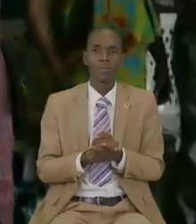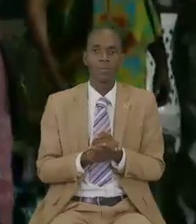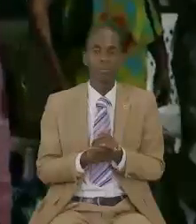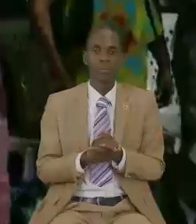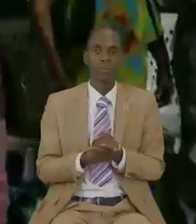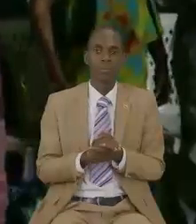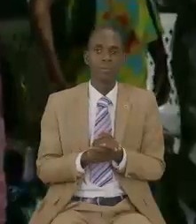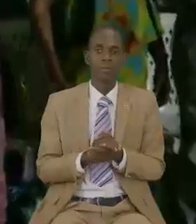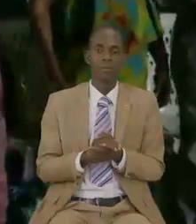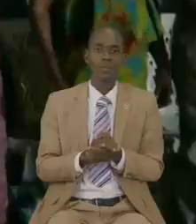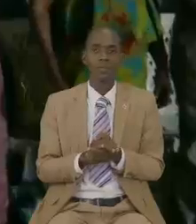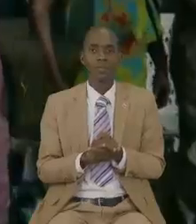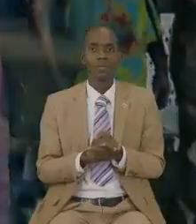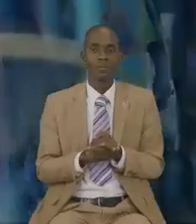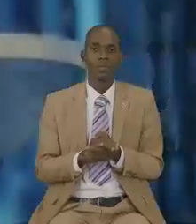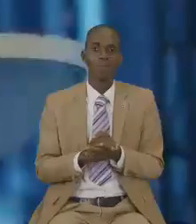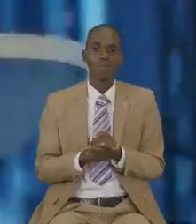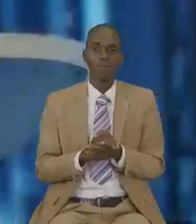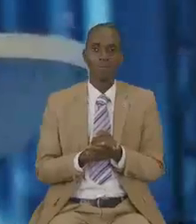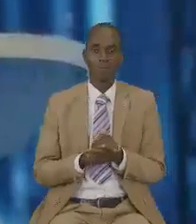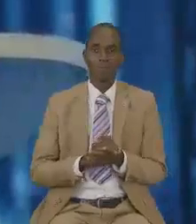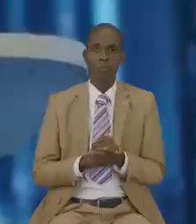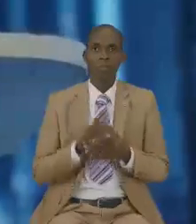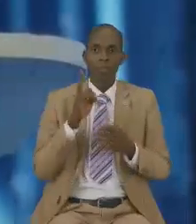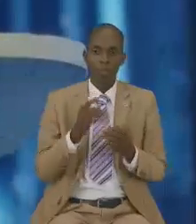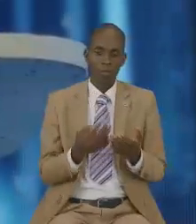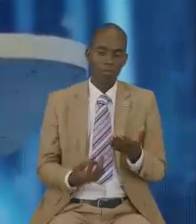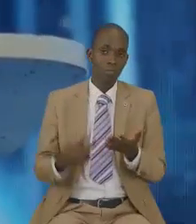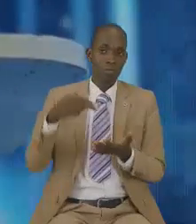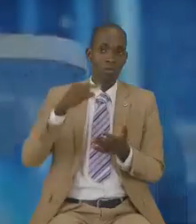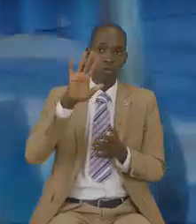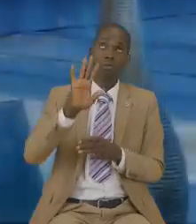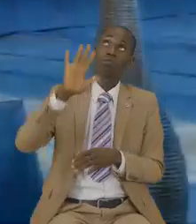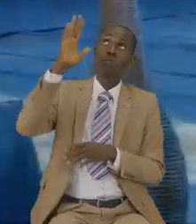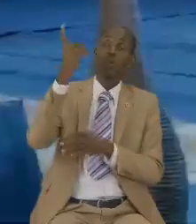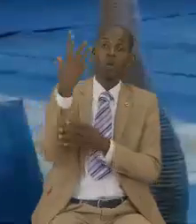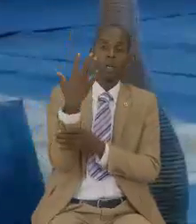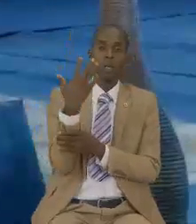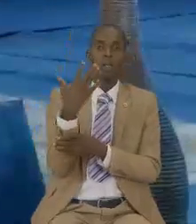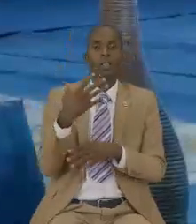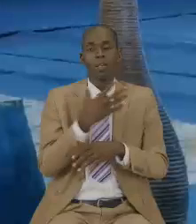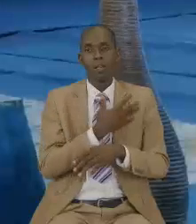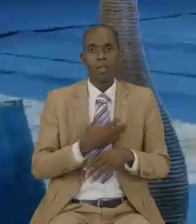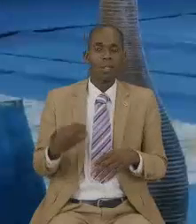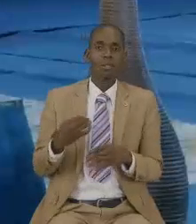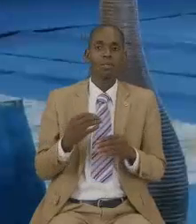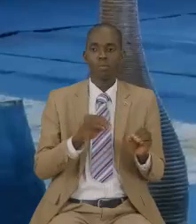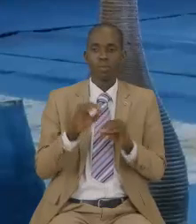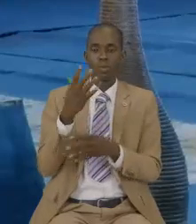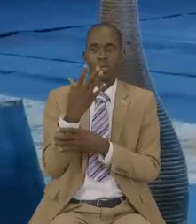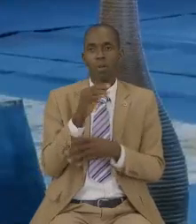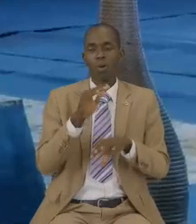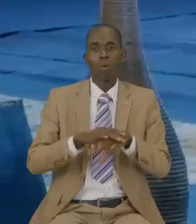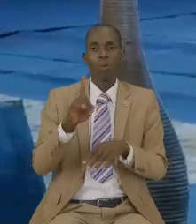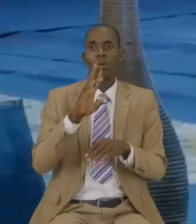all stand. You raise up one hand and you lay the other hand where you have the sickness or the